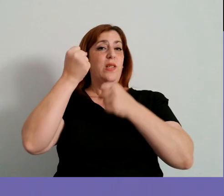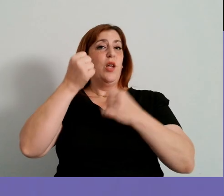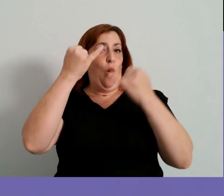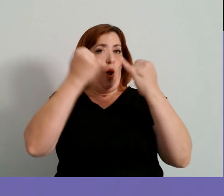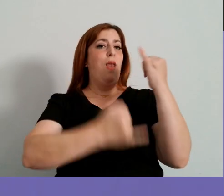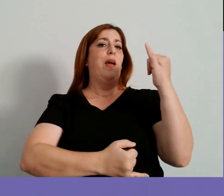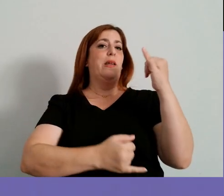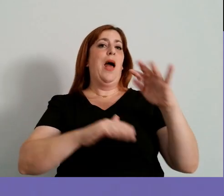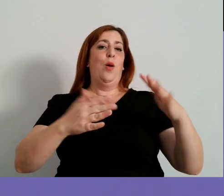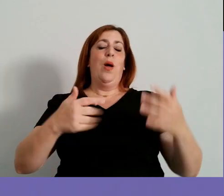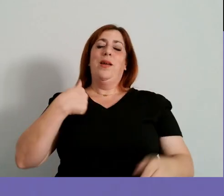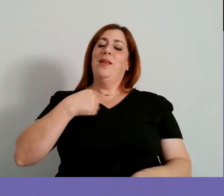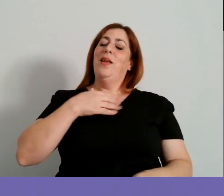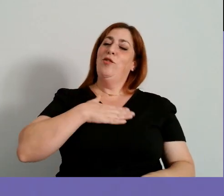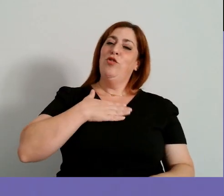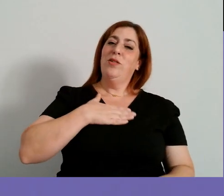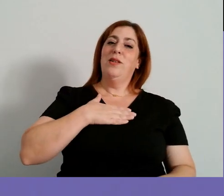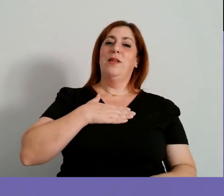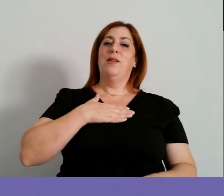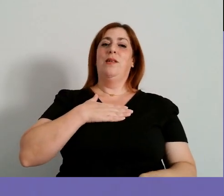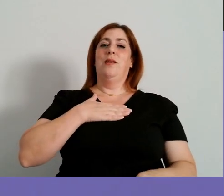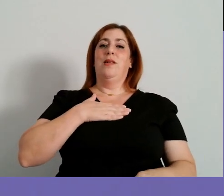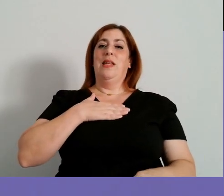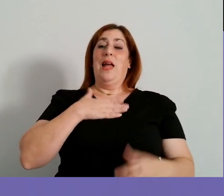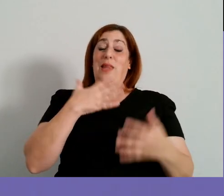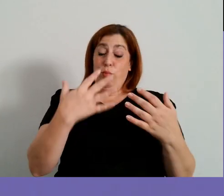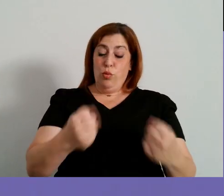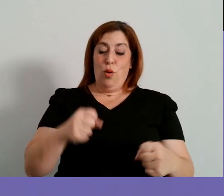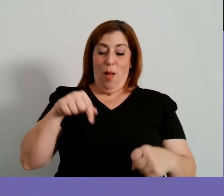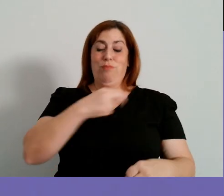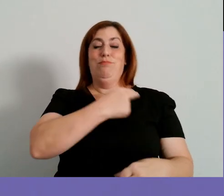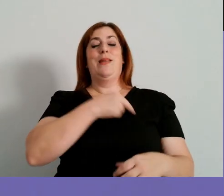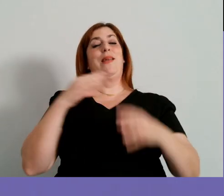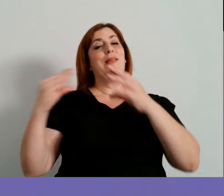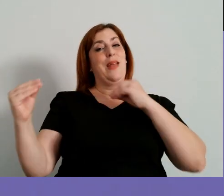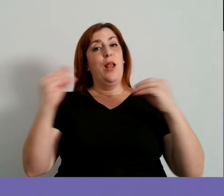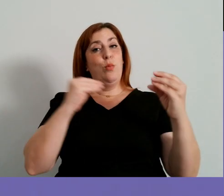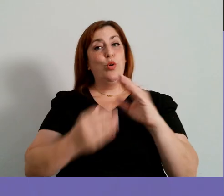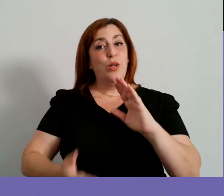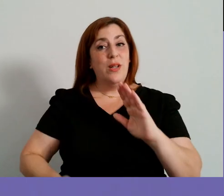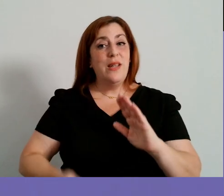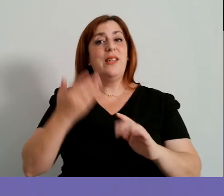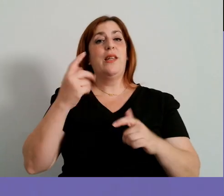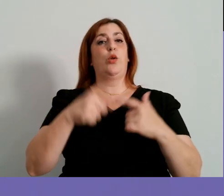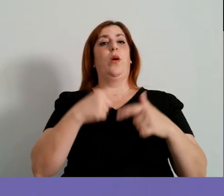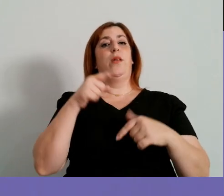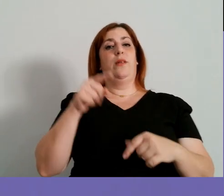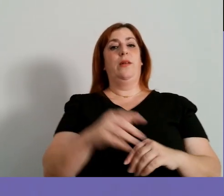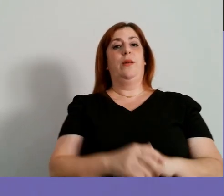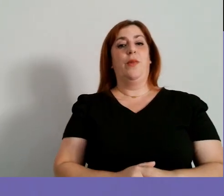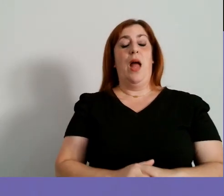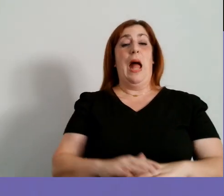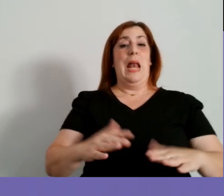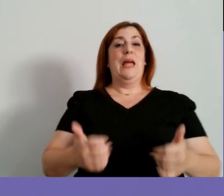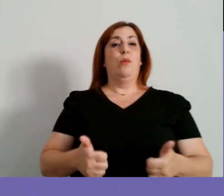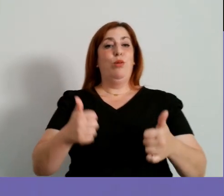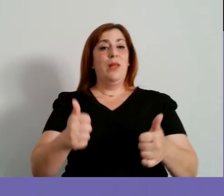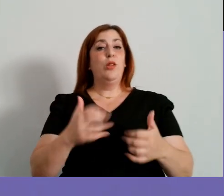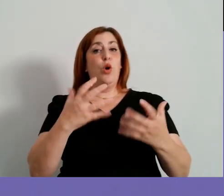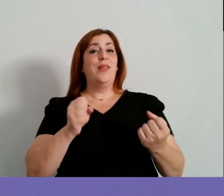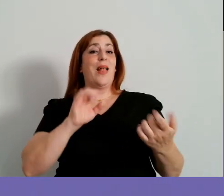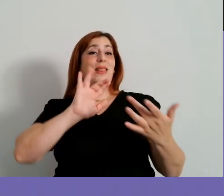think this should be talked about more as well locally. Again, networking is a barrier to this, but